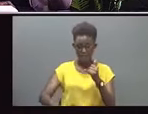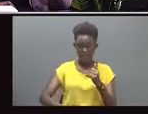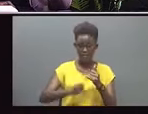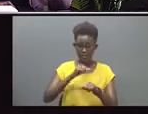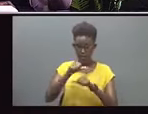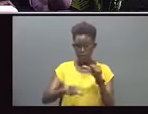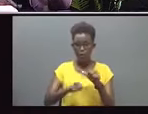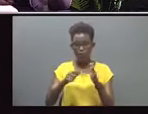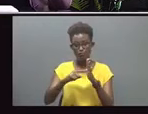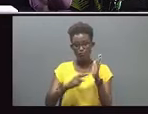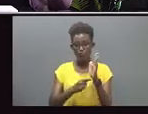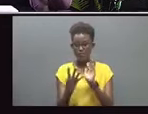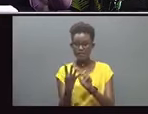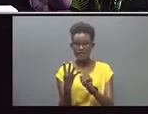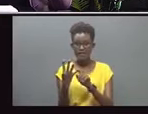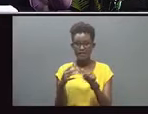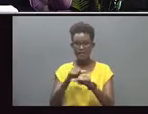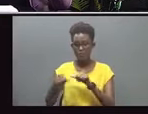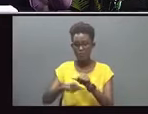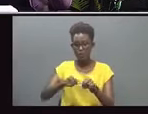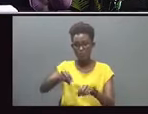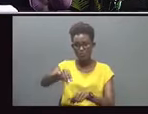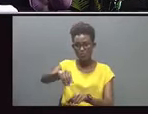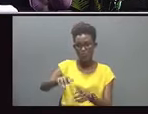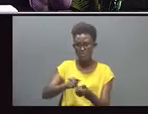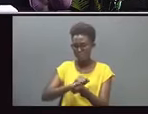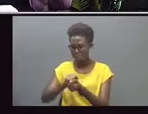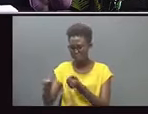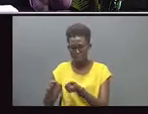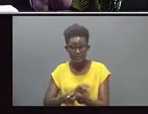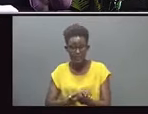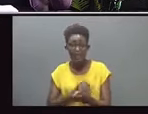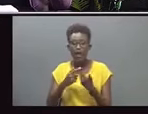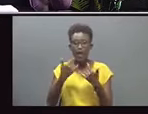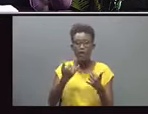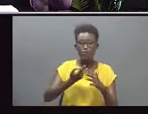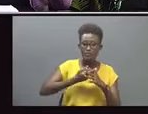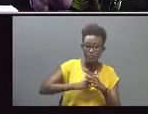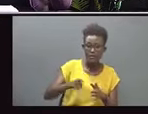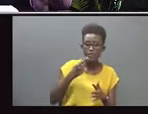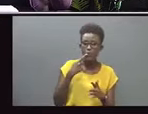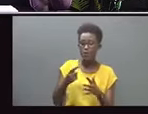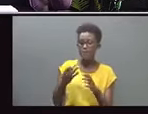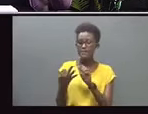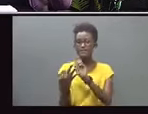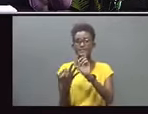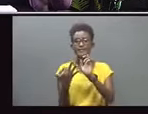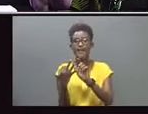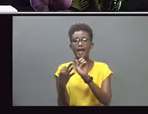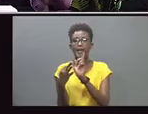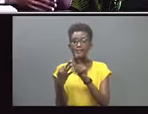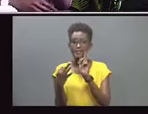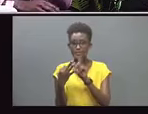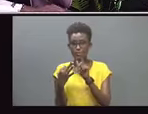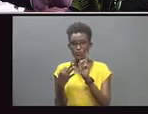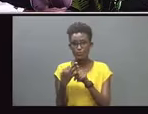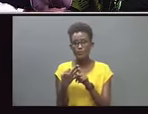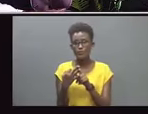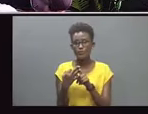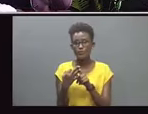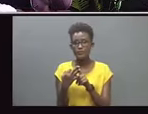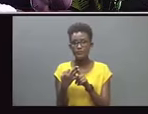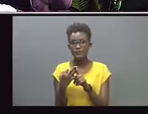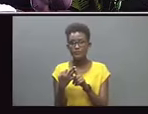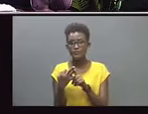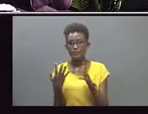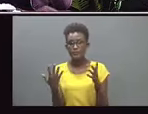dimension problem, tumaze gukemura icyo kibazo cya kane, now we started dealing with the three backward. Noneho dutangira gukemura bya bindi bitatu dusubira inyuma. And